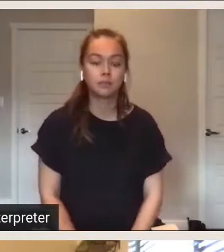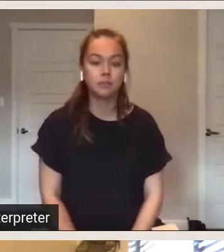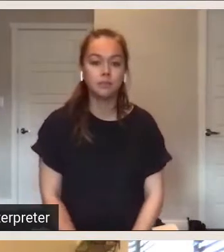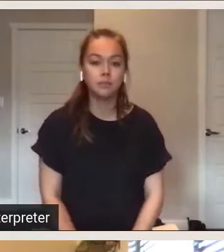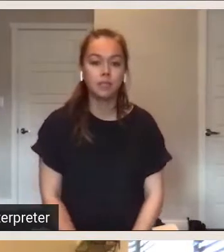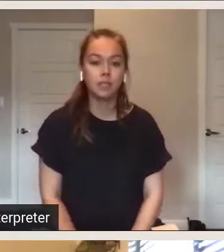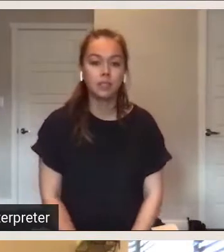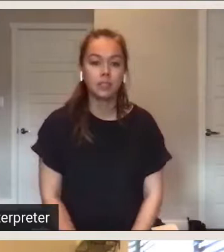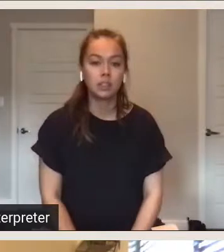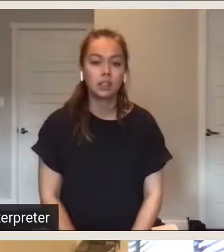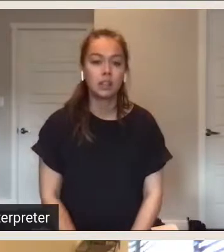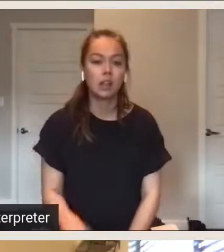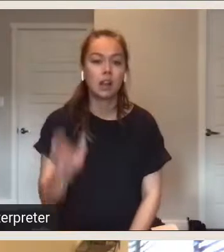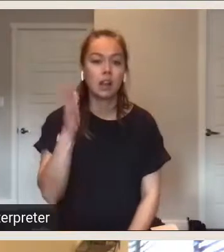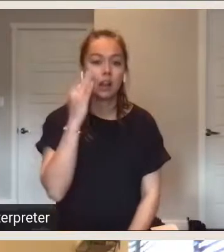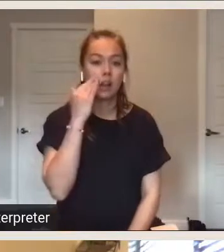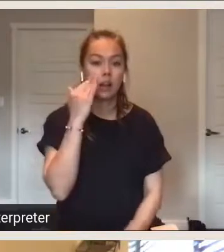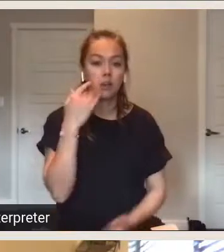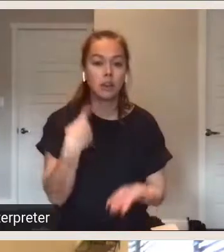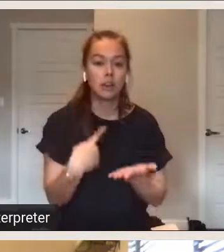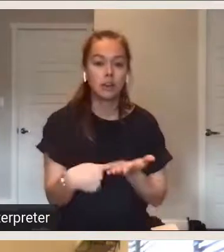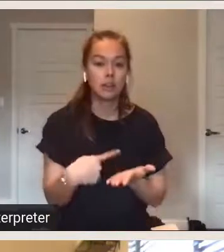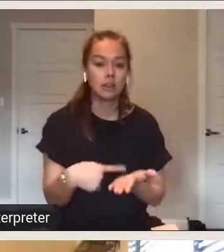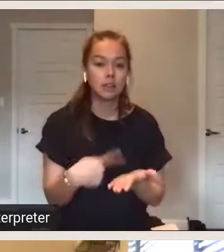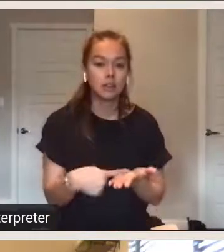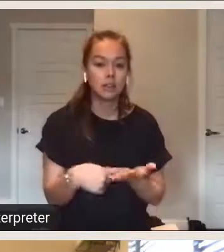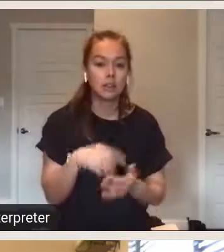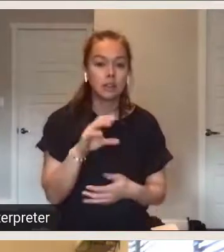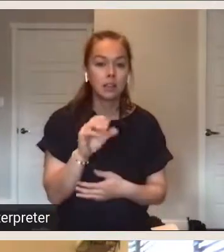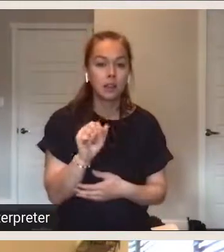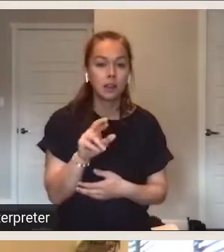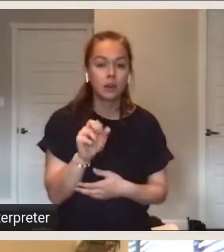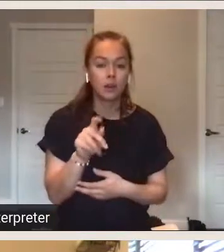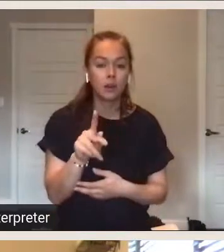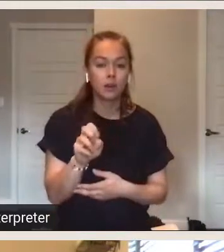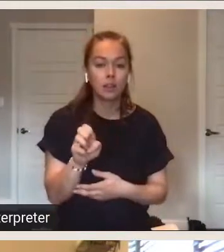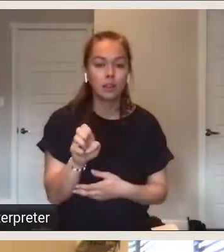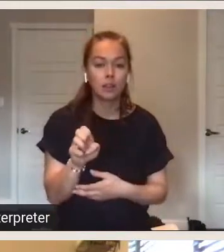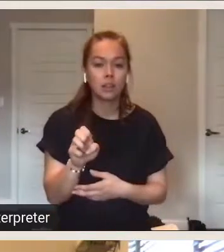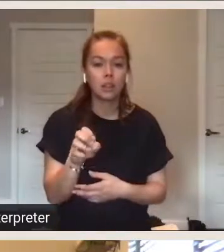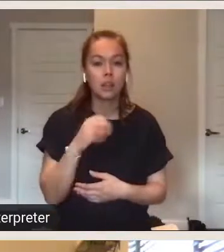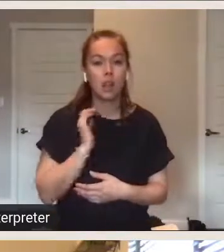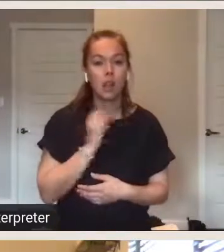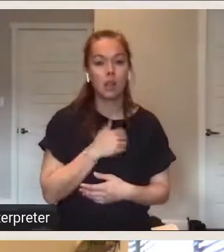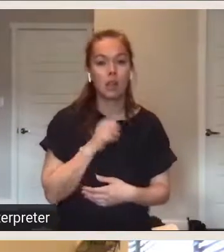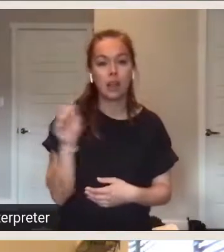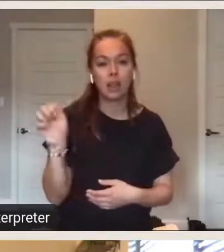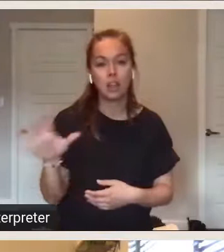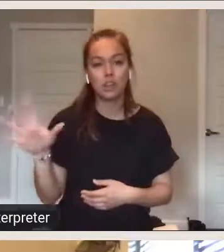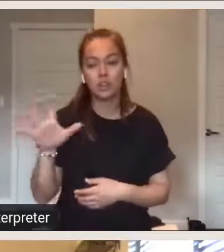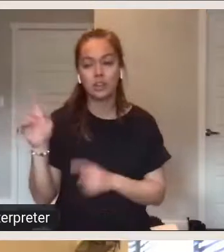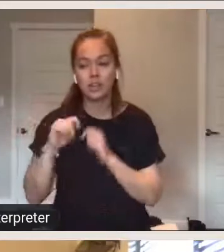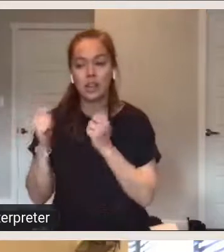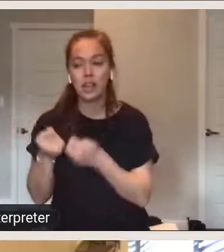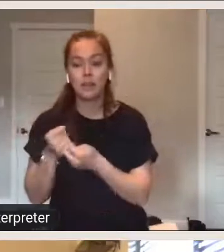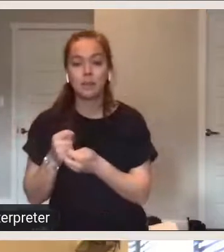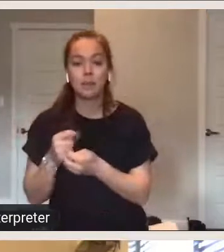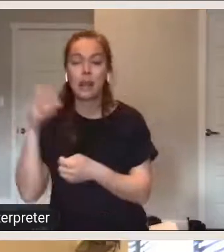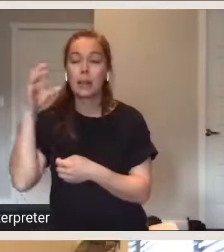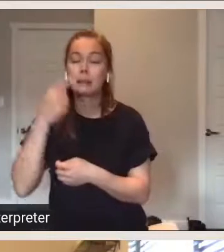brought up karaoke, and I know our real Asian team is really missing karaoke at this point in time.